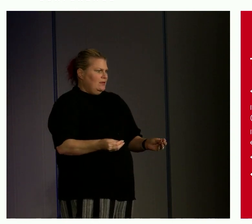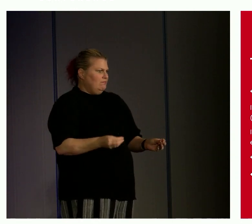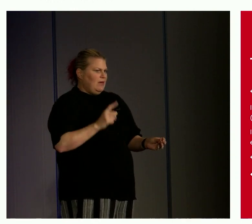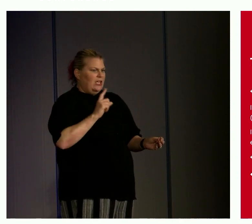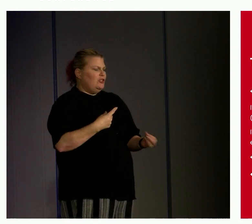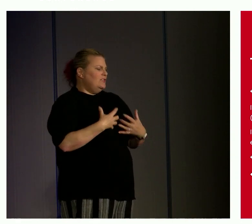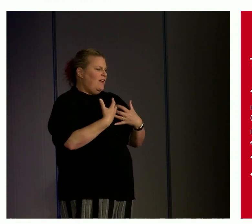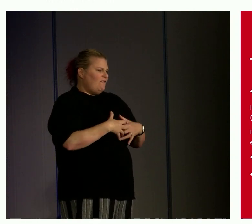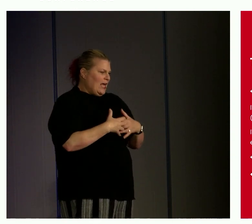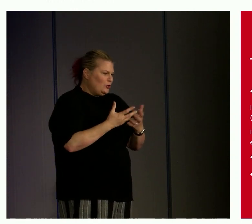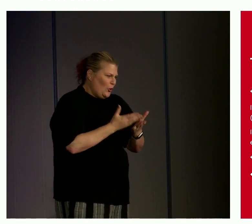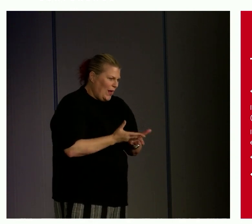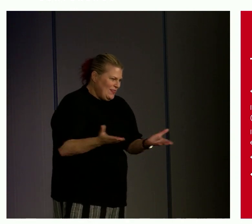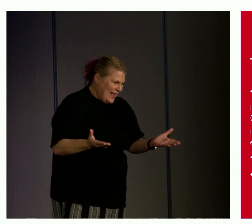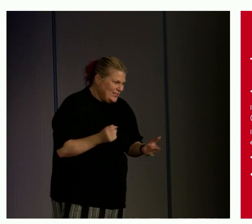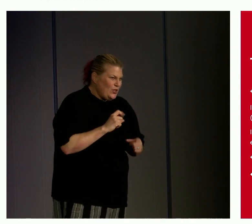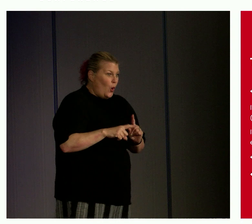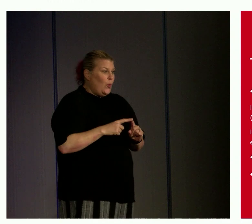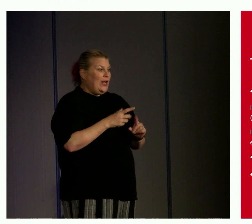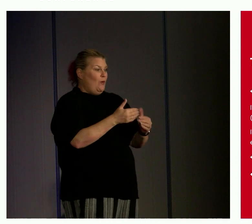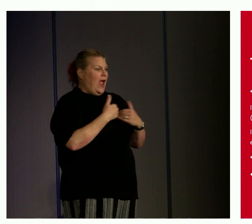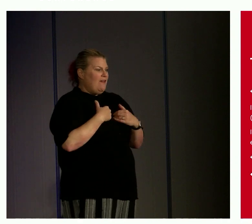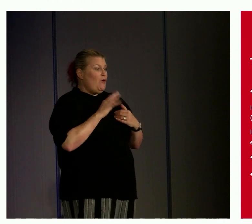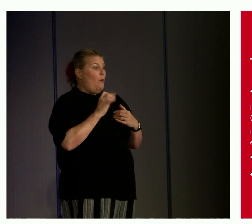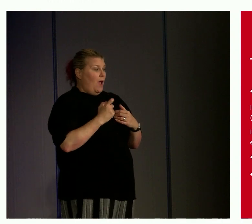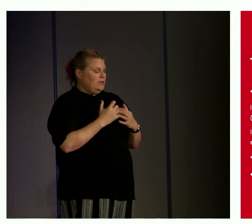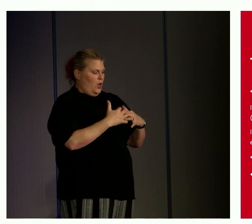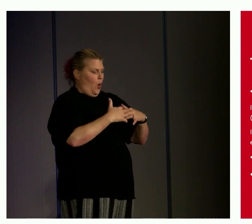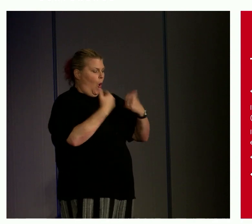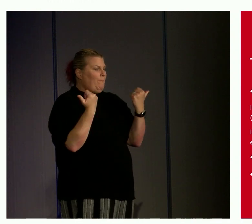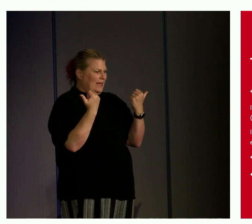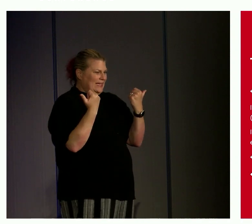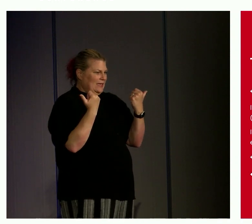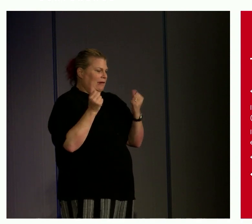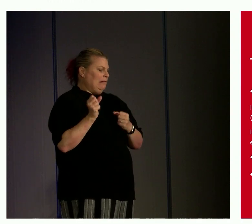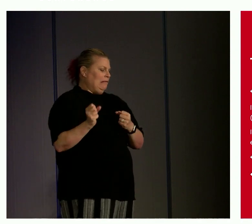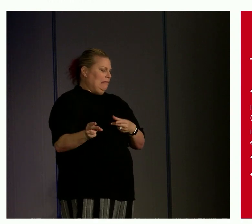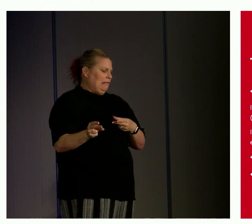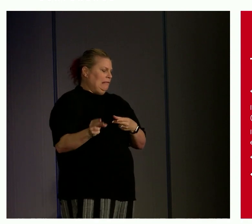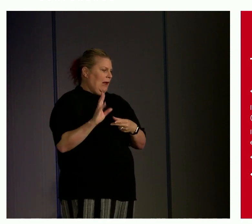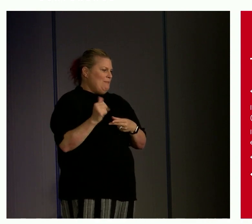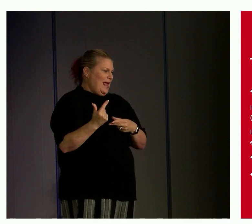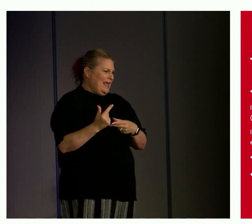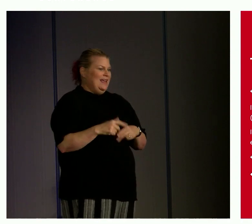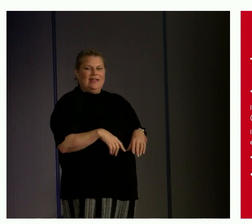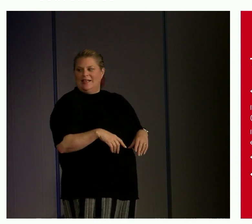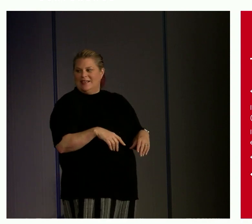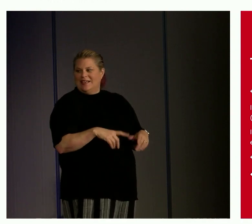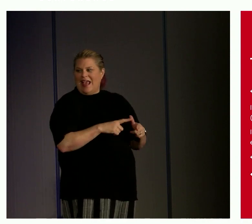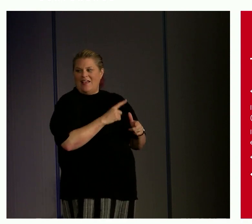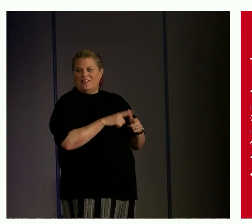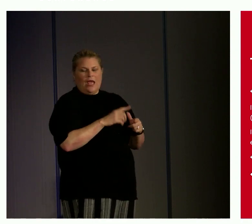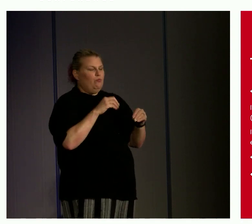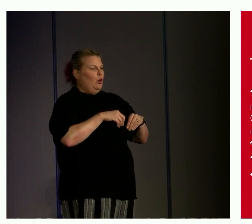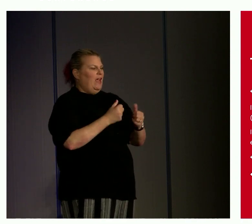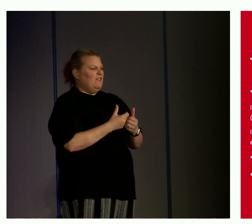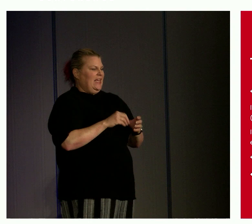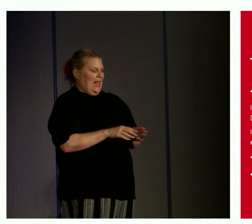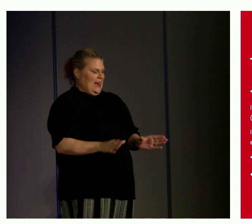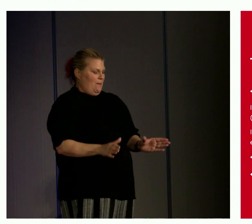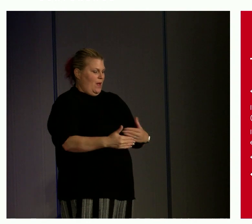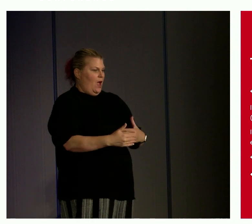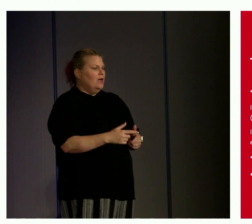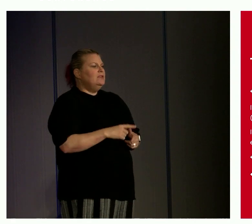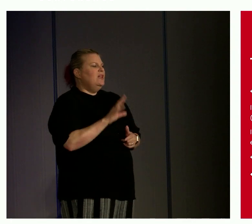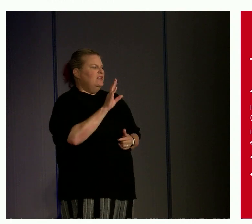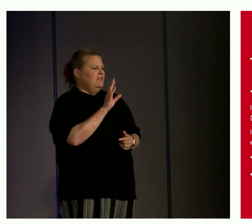factory thing. So when you have your box, you just have to open your bags and put everything in the box and